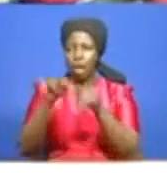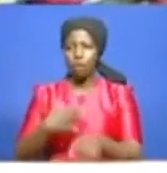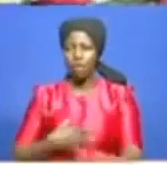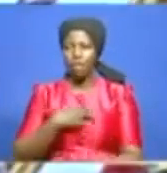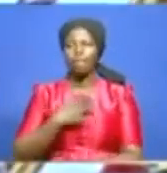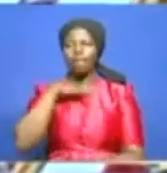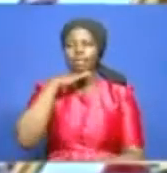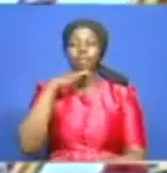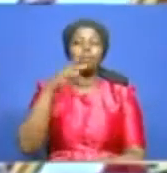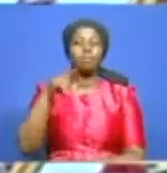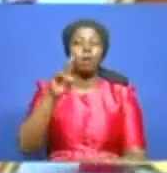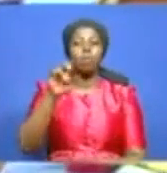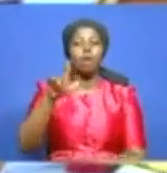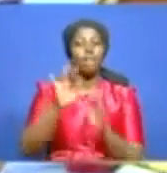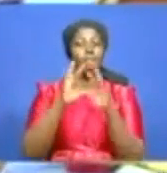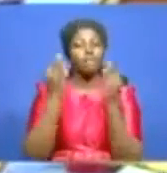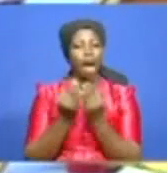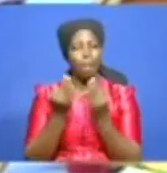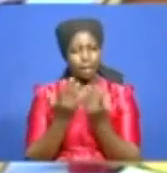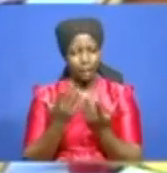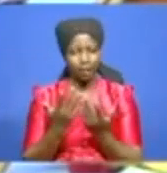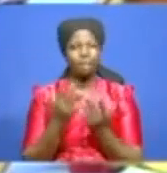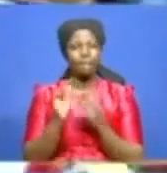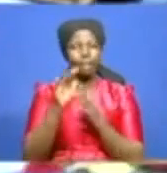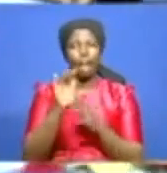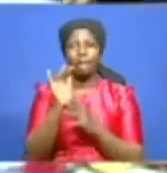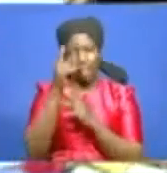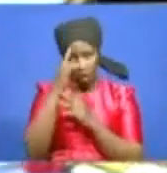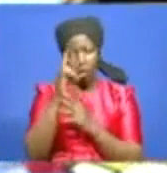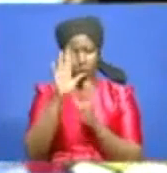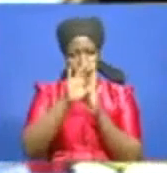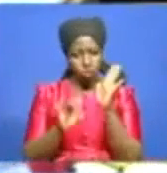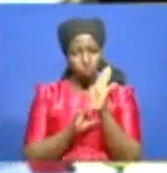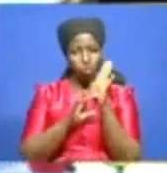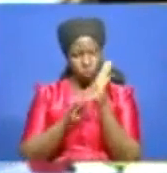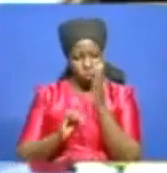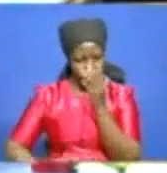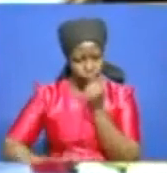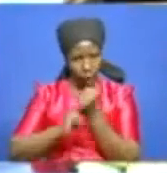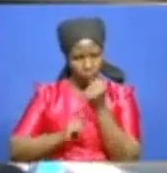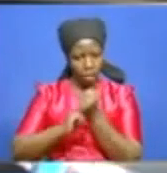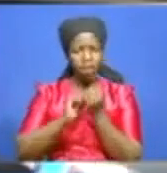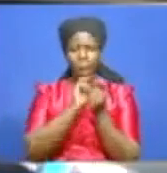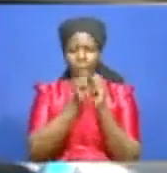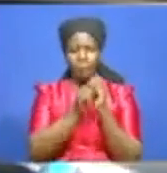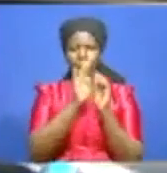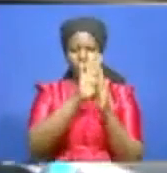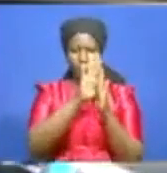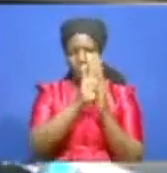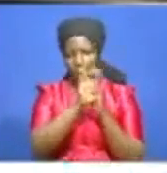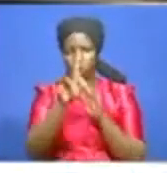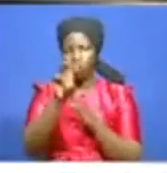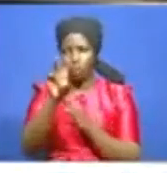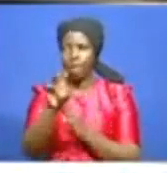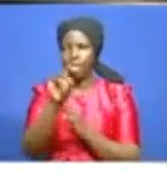with the family. The leaders using the opportunity to push for passage of the Constitution of Kenya Amendment Bill 2020. It is not an